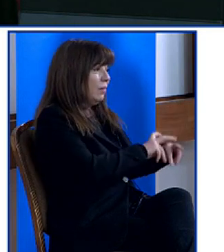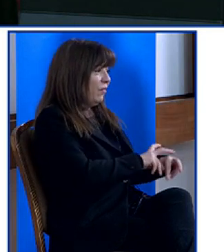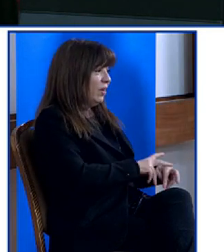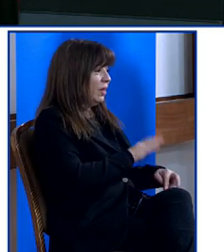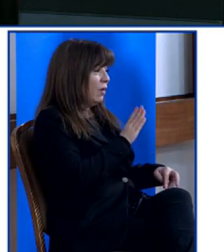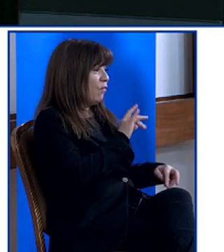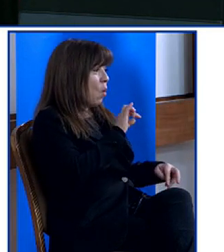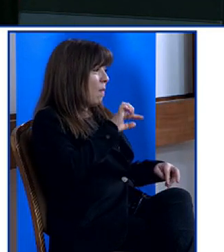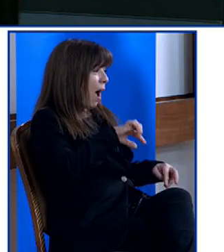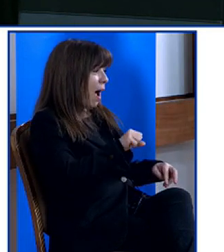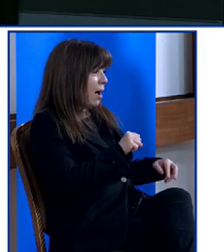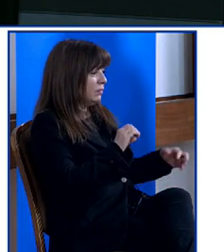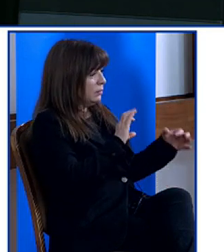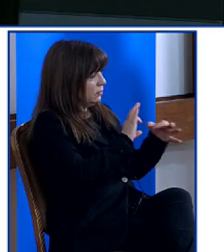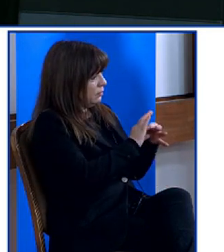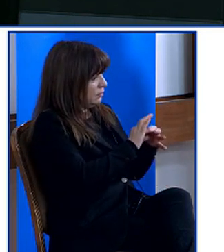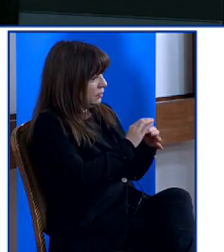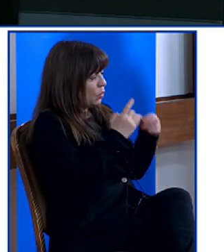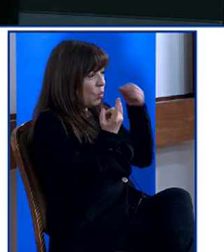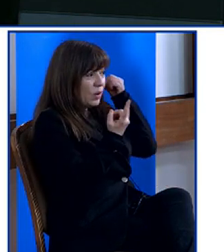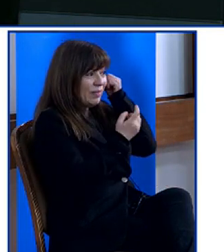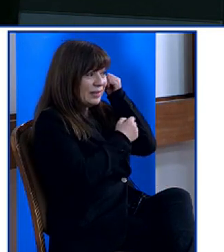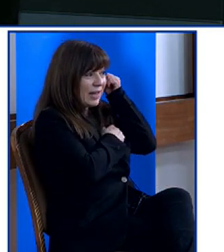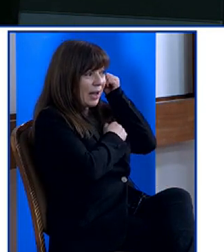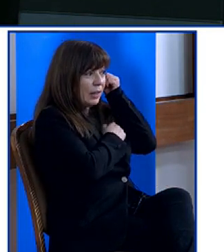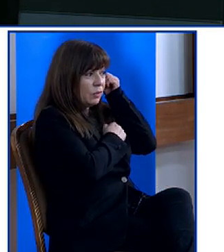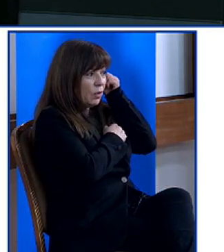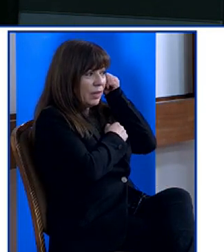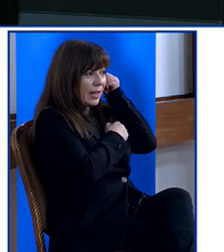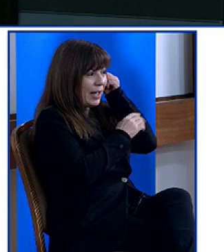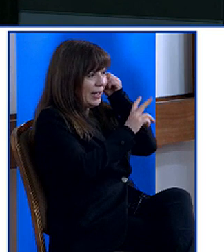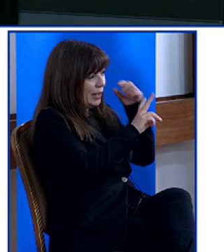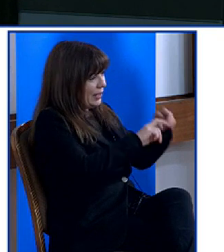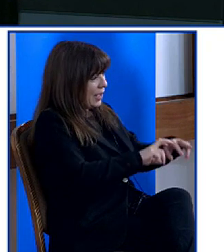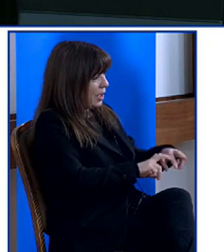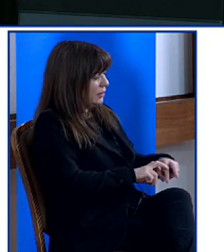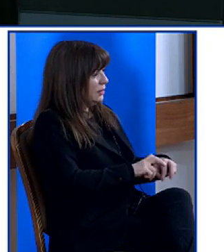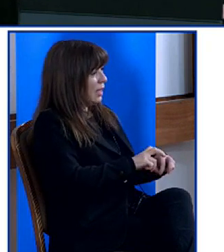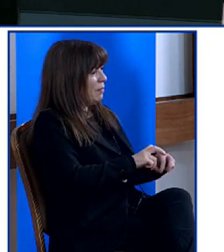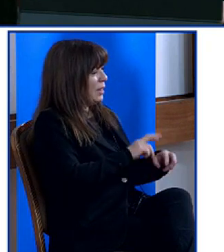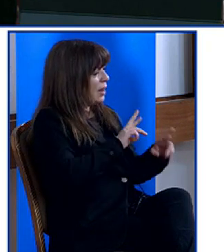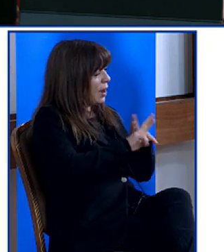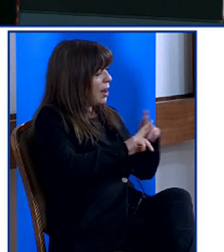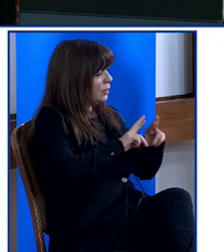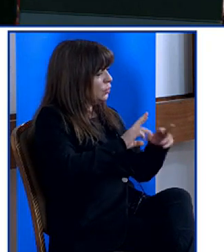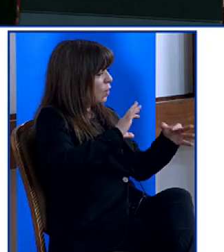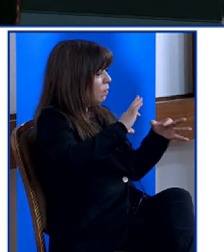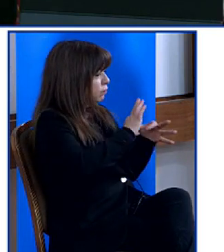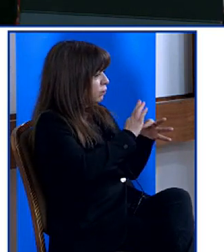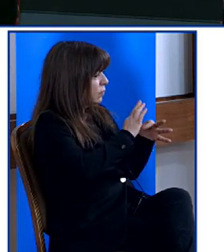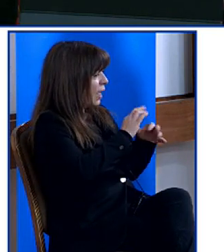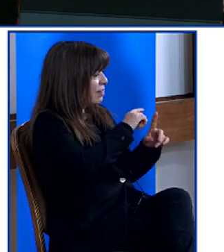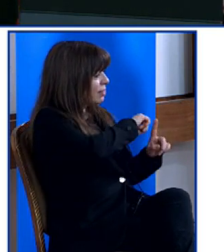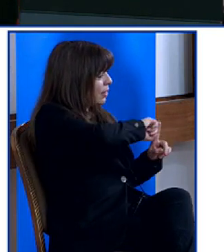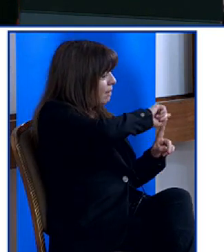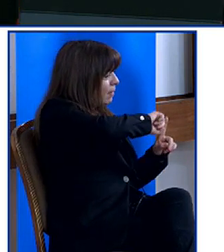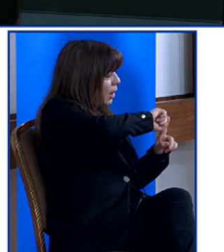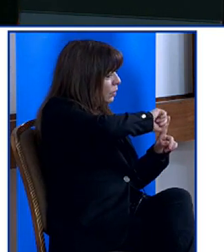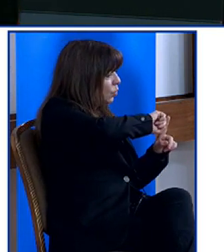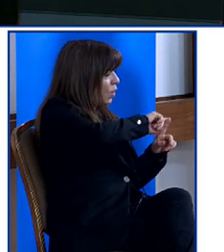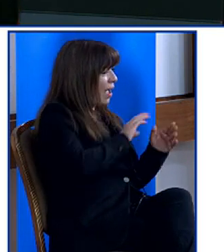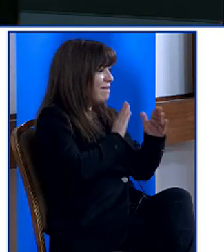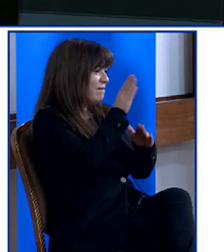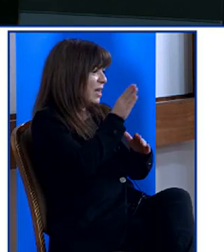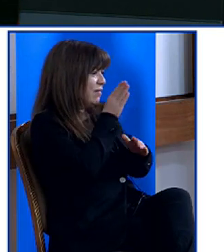hear about, examined the relationship between temperature and medical visits. The findings suggest that